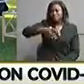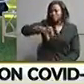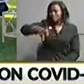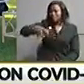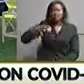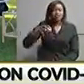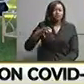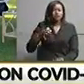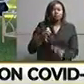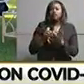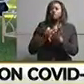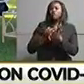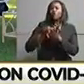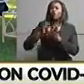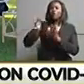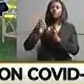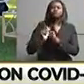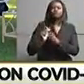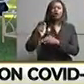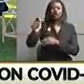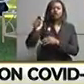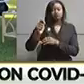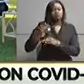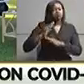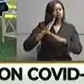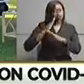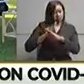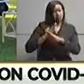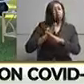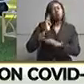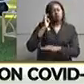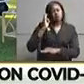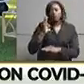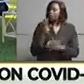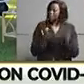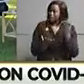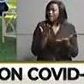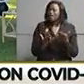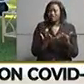the intercity transport, long distance, we may have to suspend it.